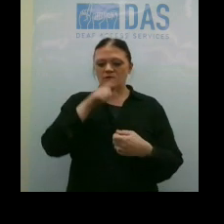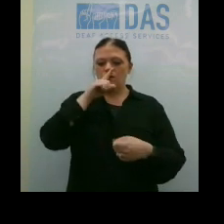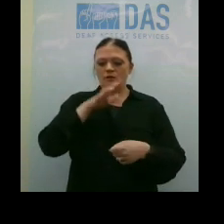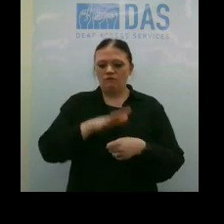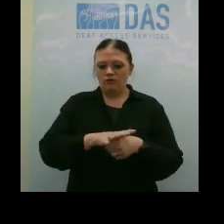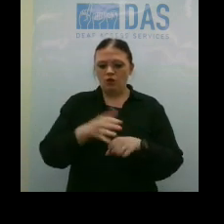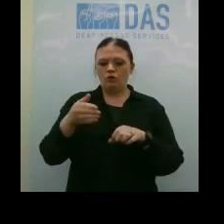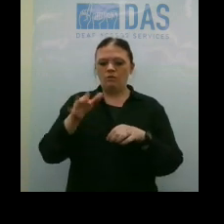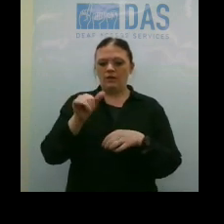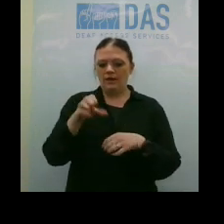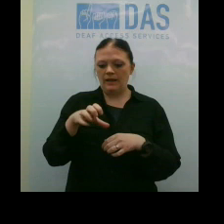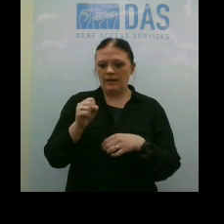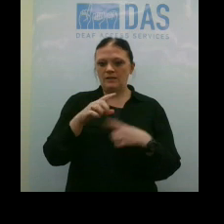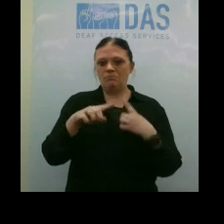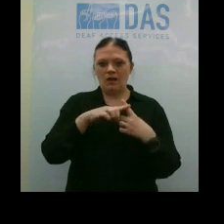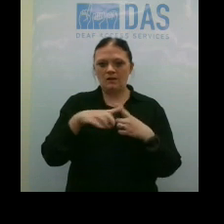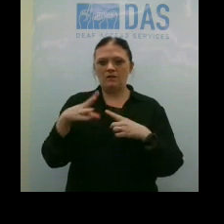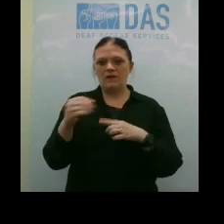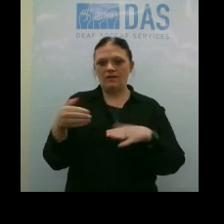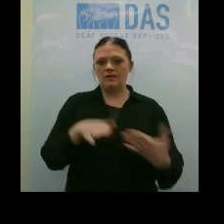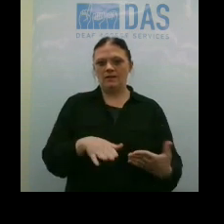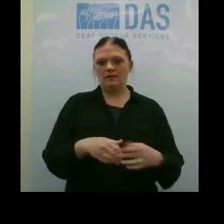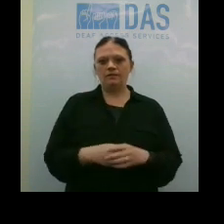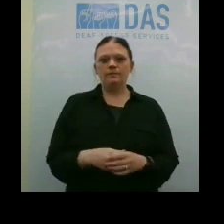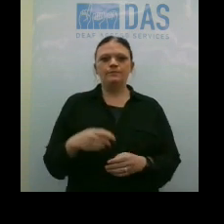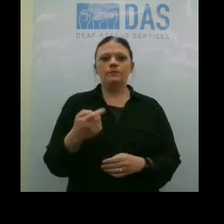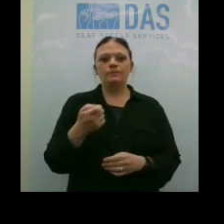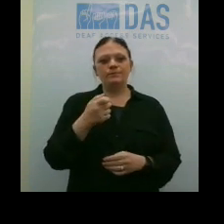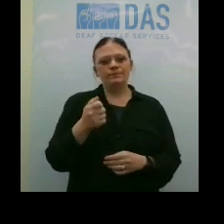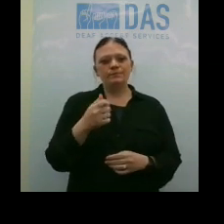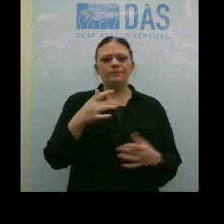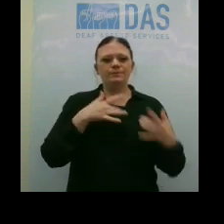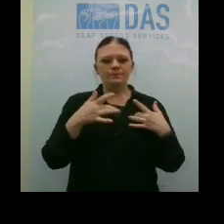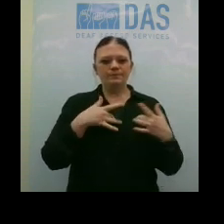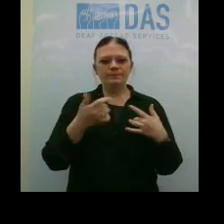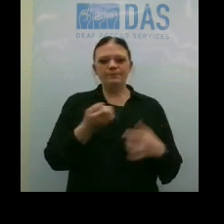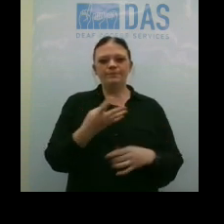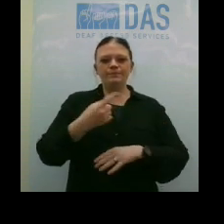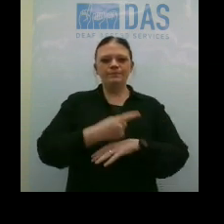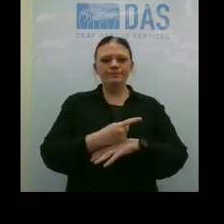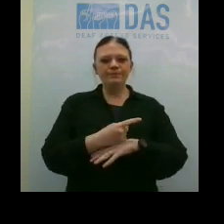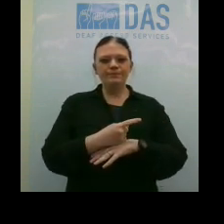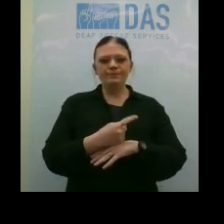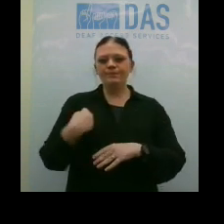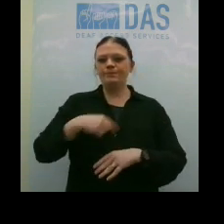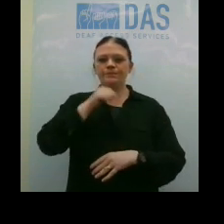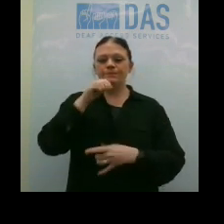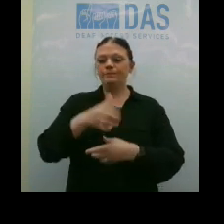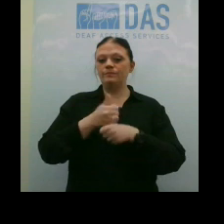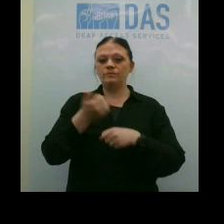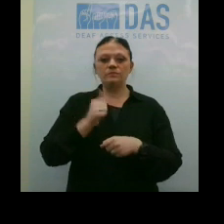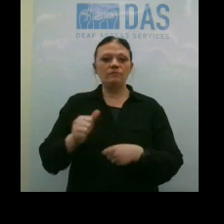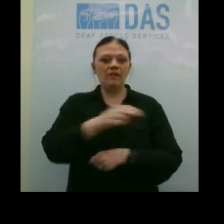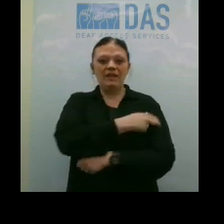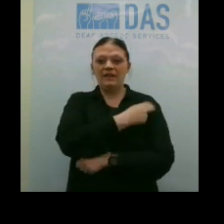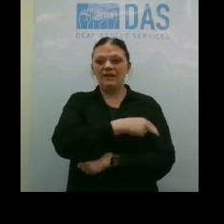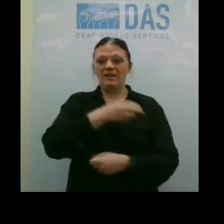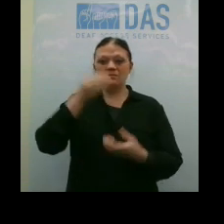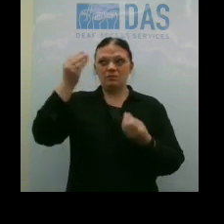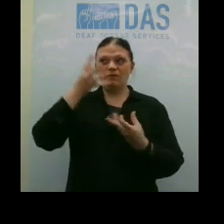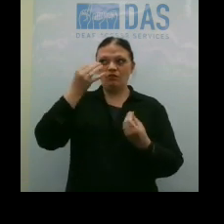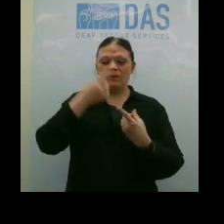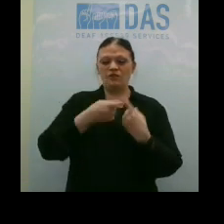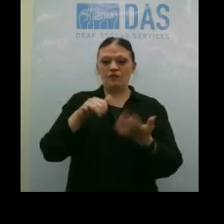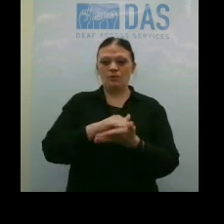confirmed deaths. Now, another thing that's been a little concerning for us the last couple of days, we had not received any hospital data from New York